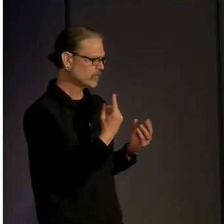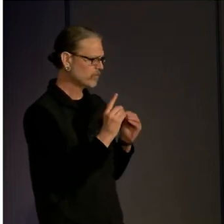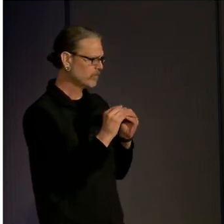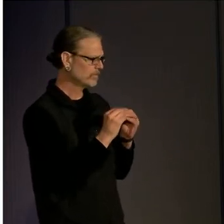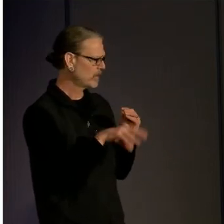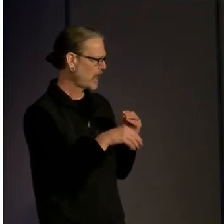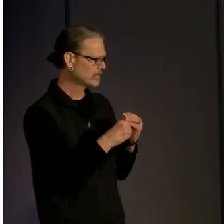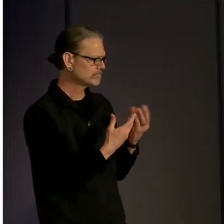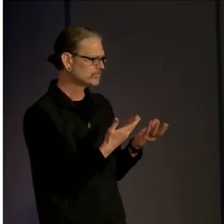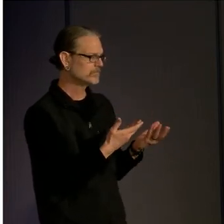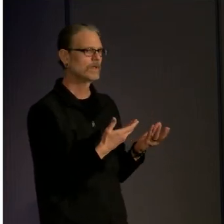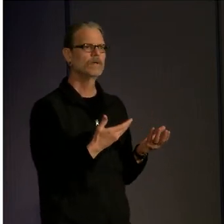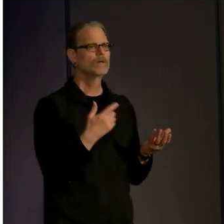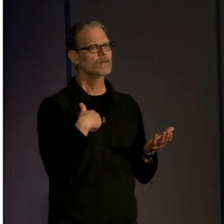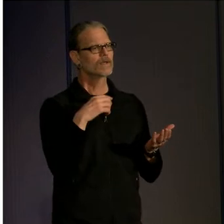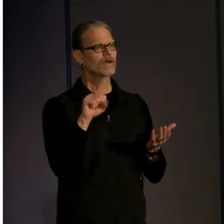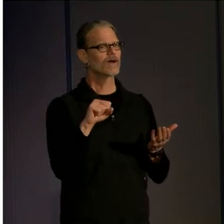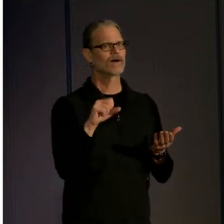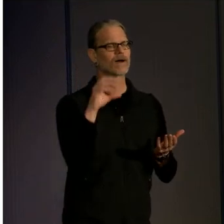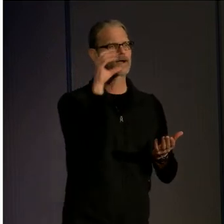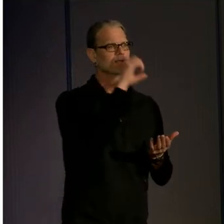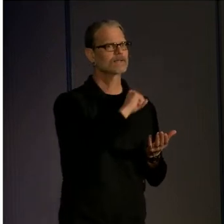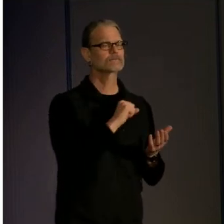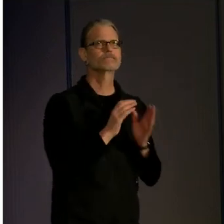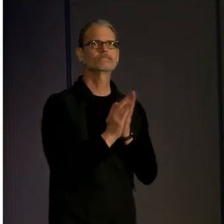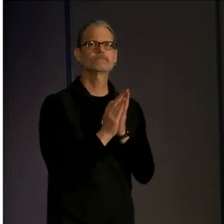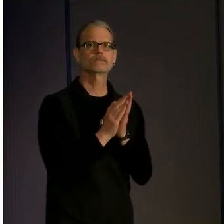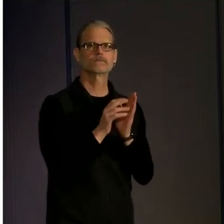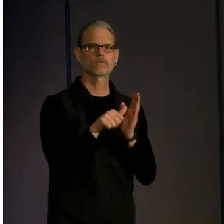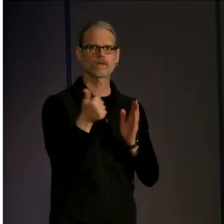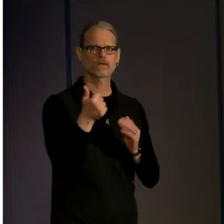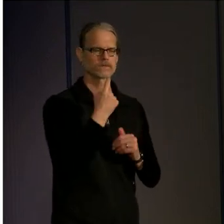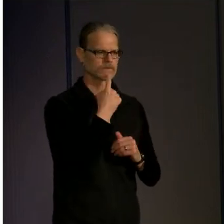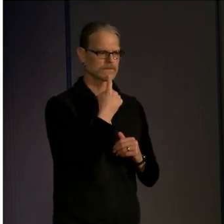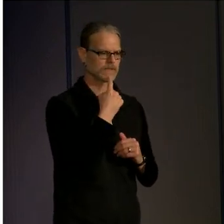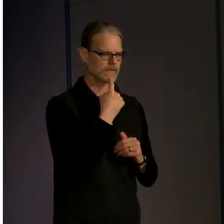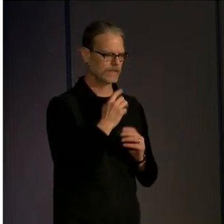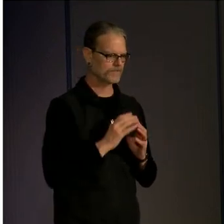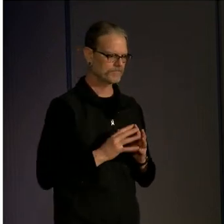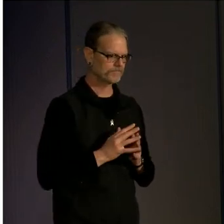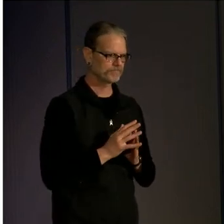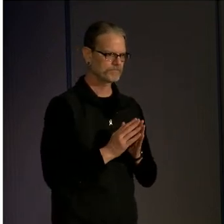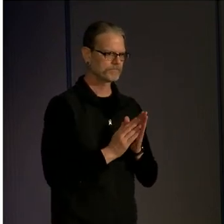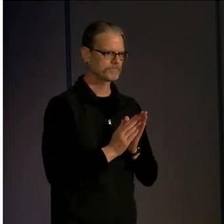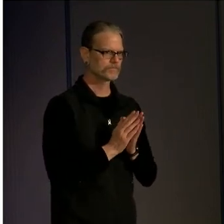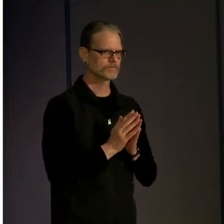I guess the only other thing I would say is, like,